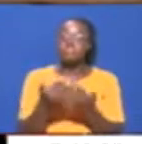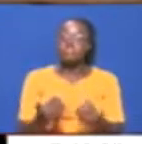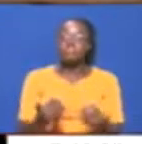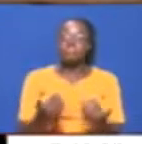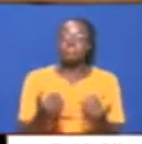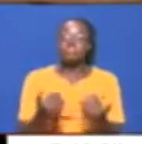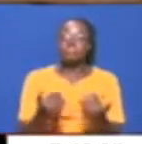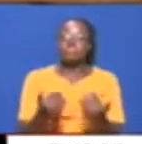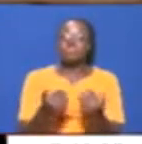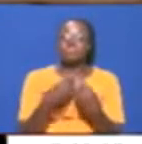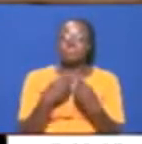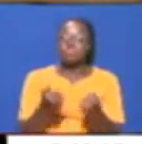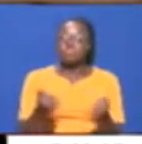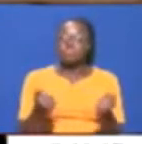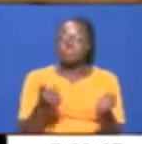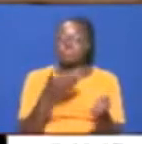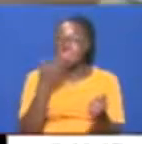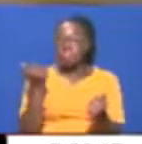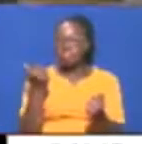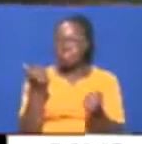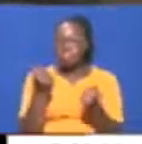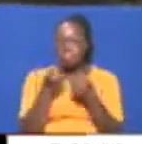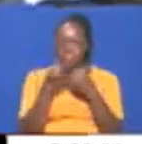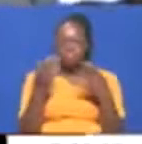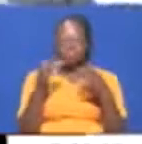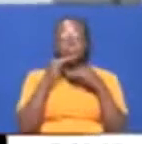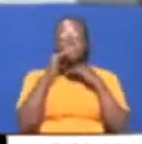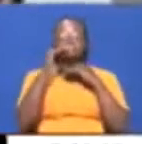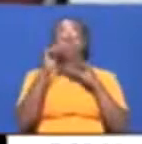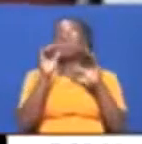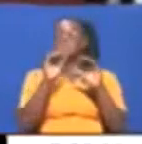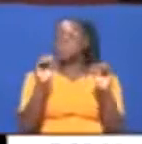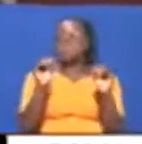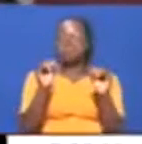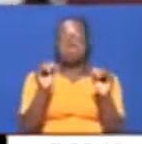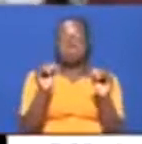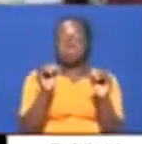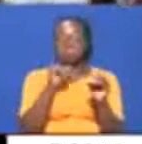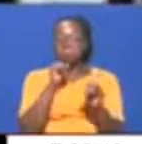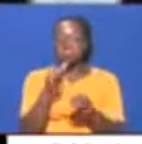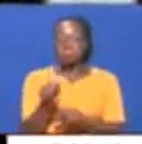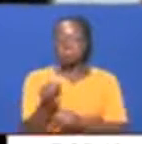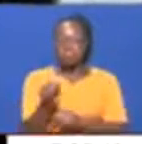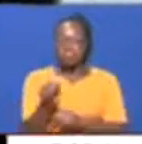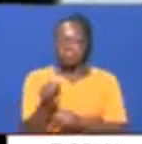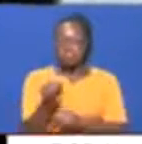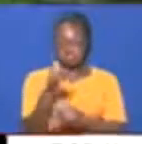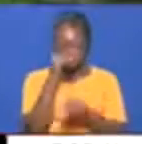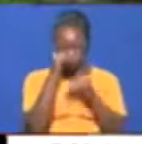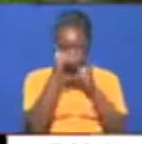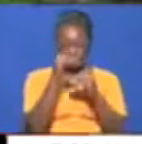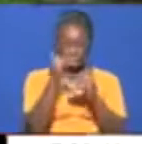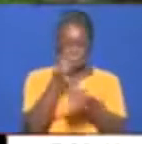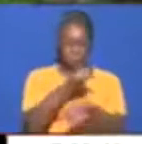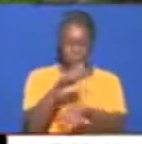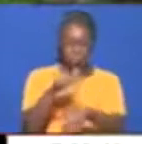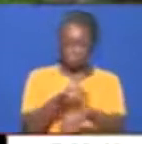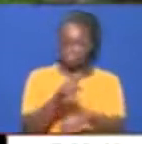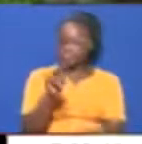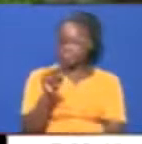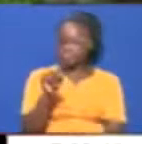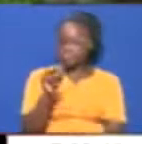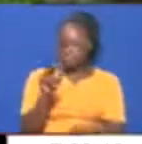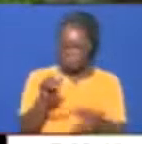a better way. We are not announcing a lockdown. We are not announcing curfew hours. This is something we are